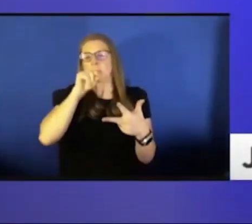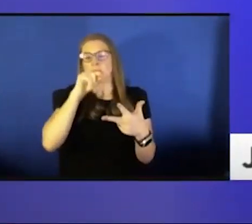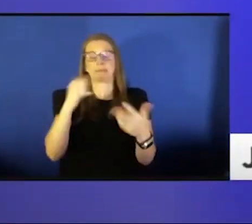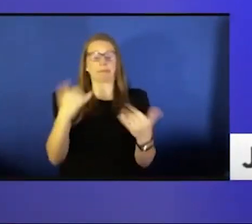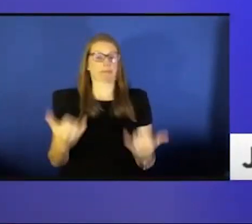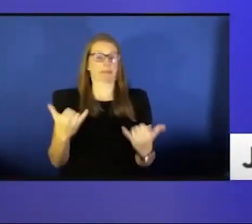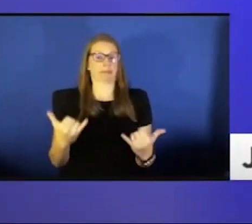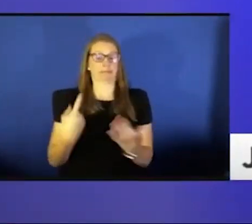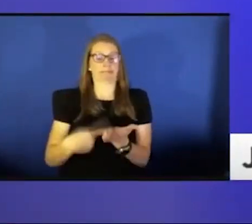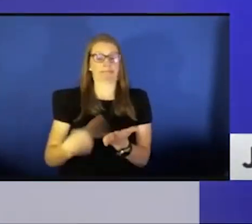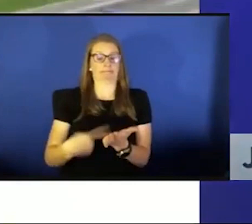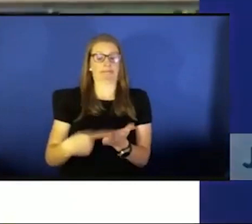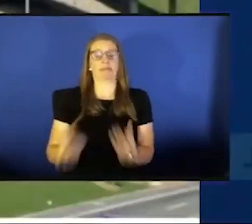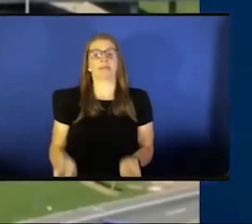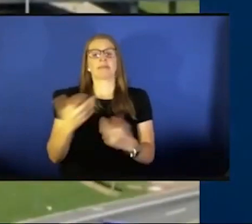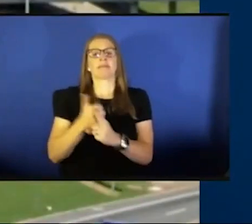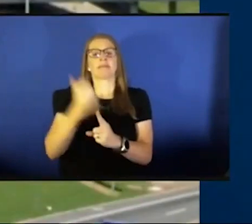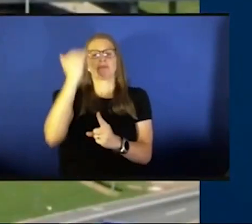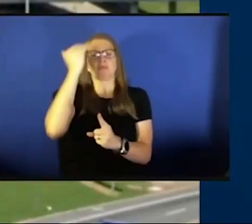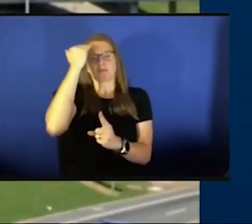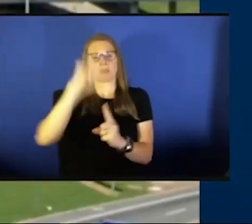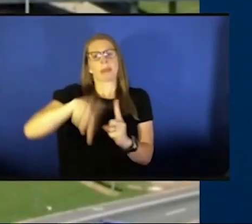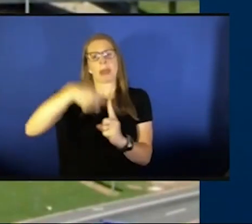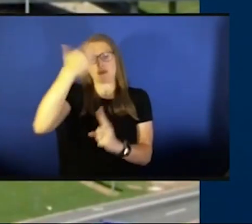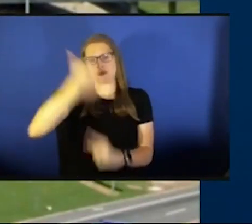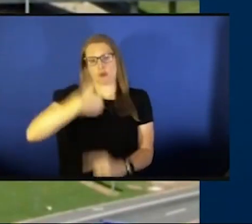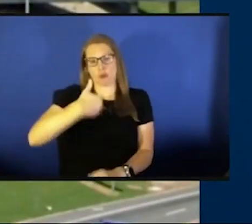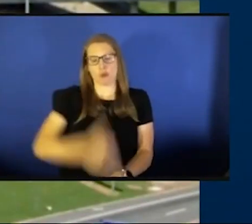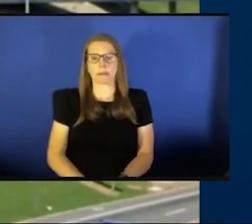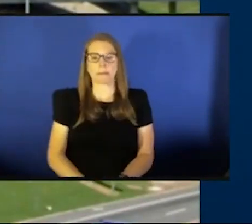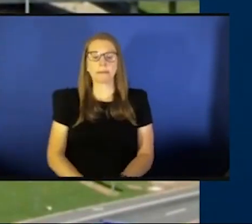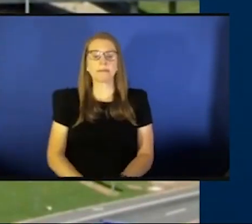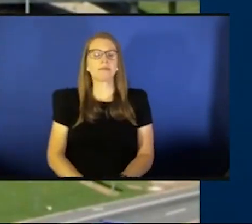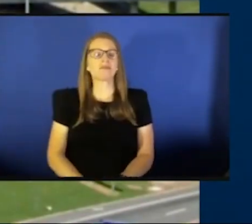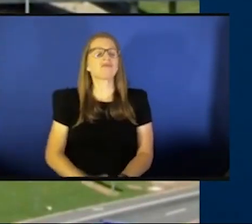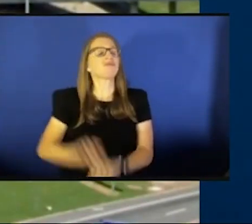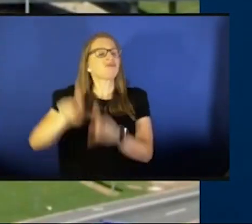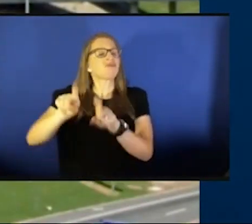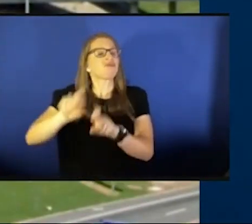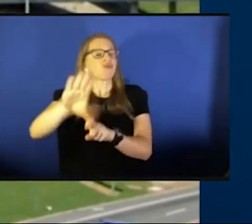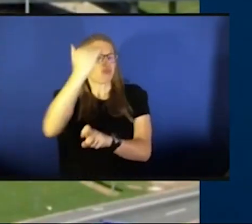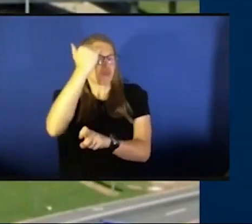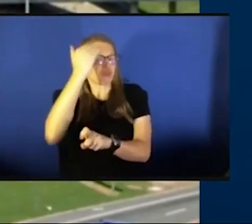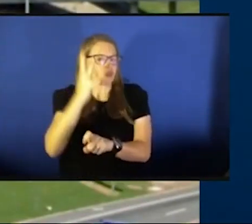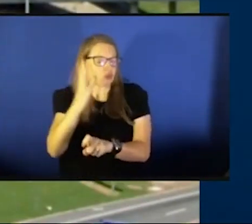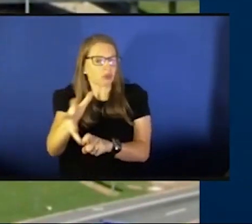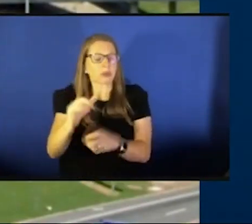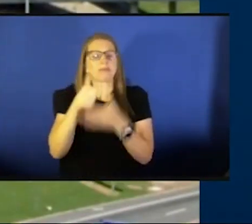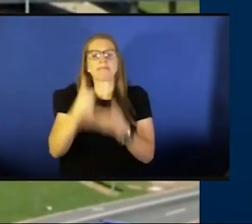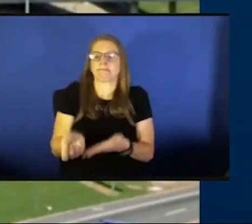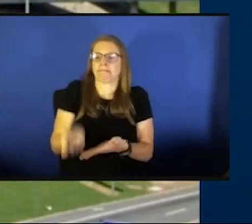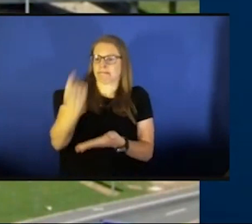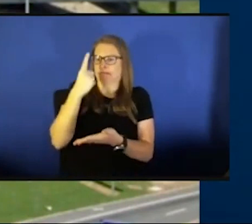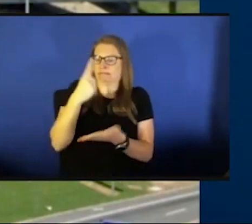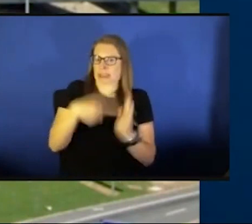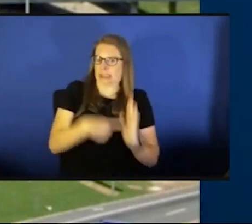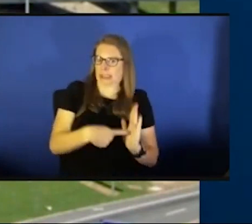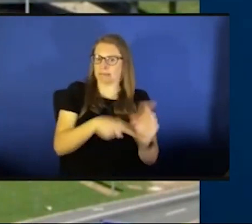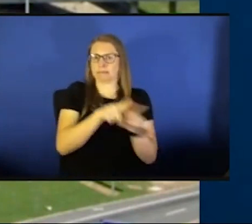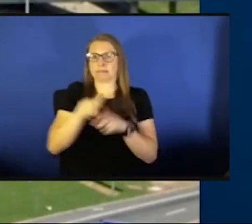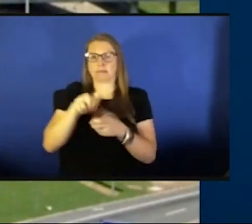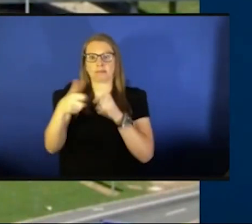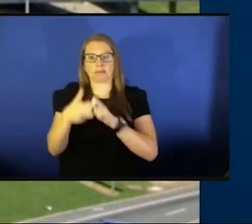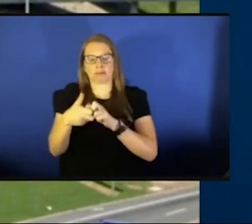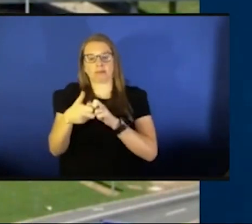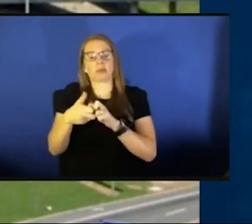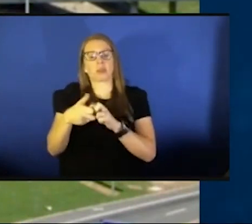how much do you know about stroke? We'll put your knowledge to the test to help you understand the signs and the problems strokes can